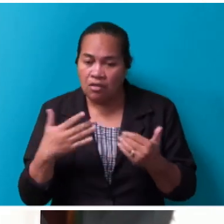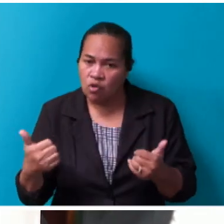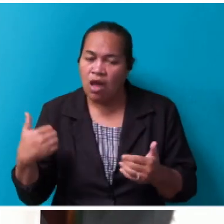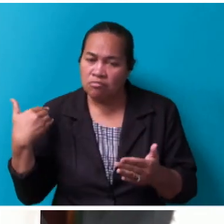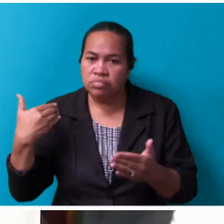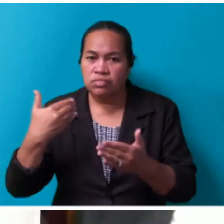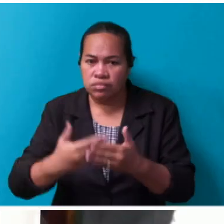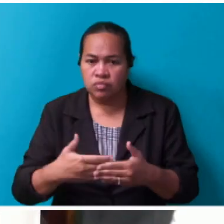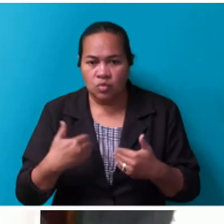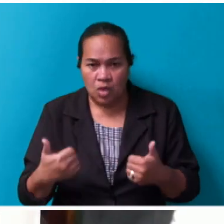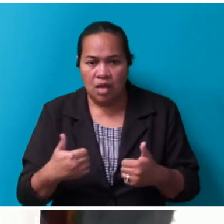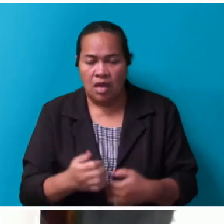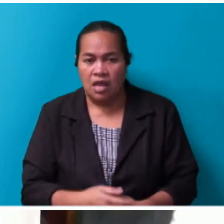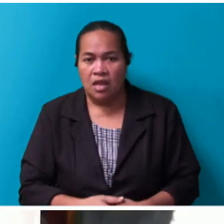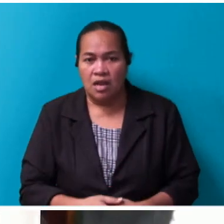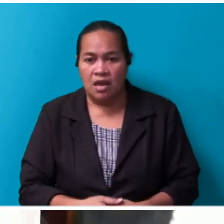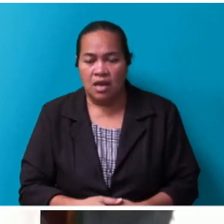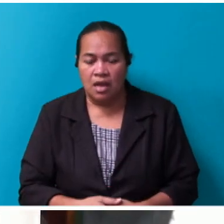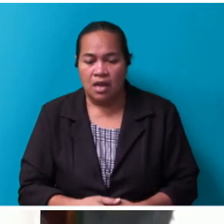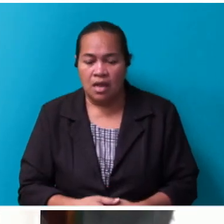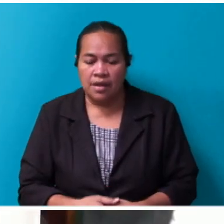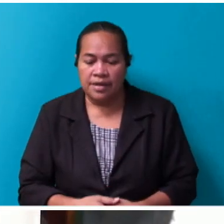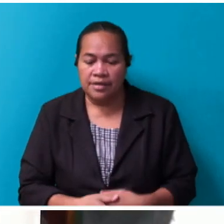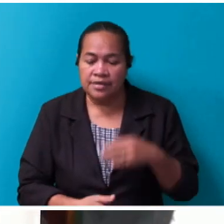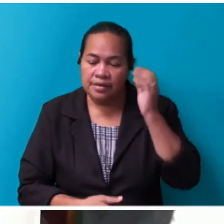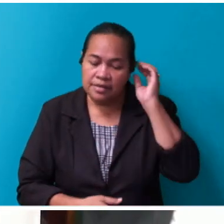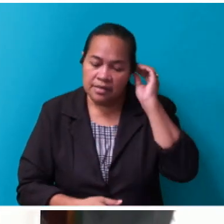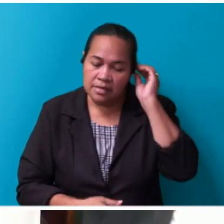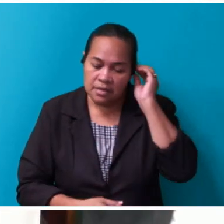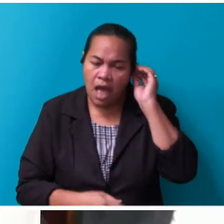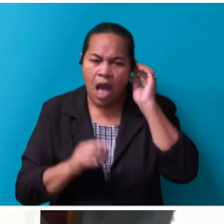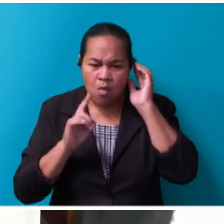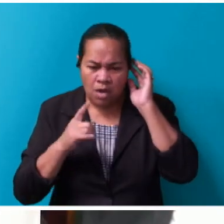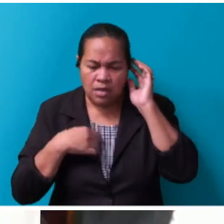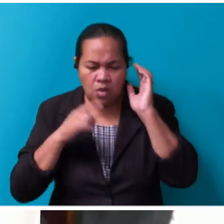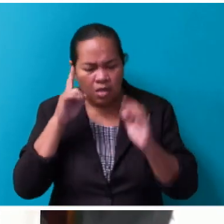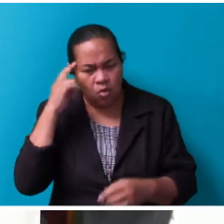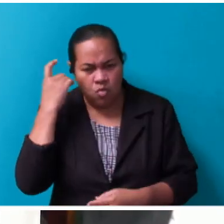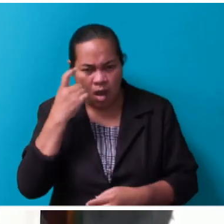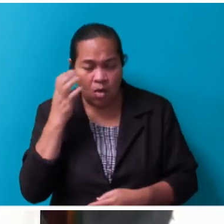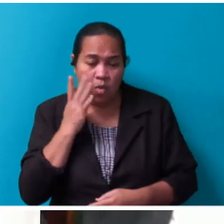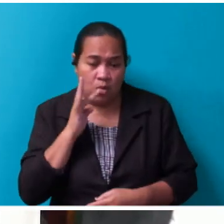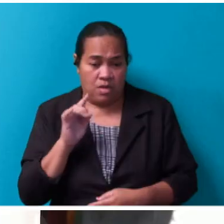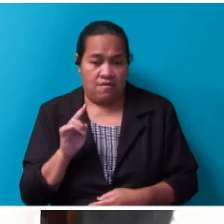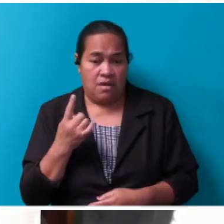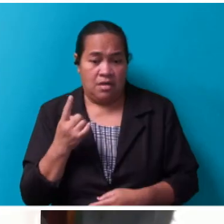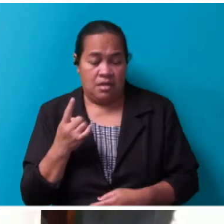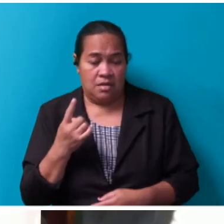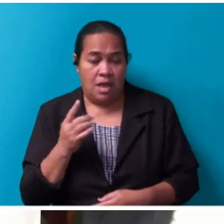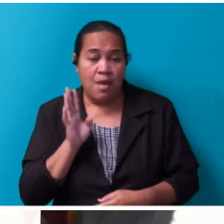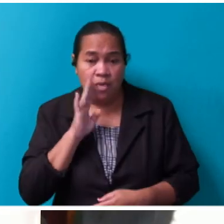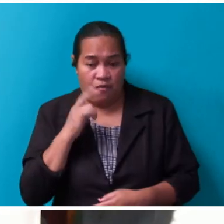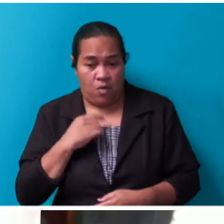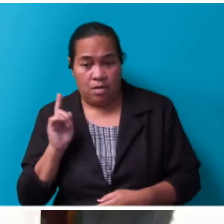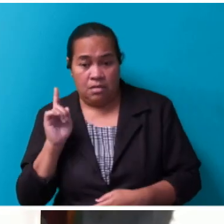now that one of the things that was of concern with the industry, when certainly before we came